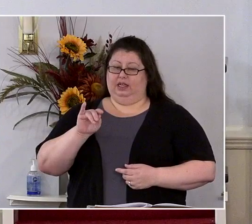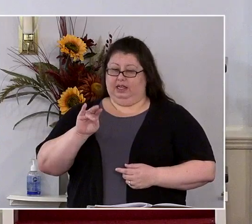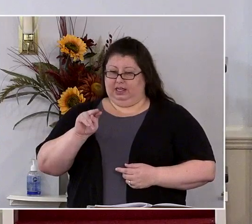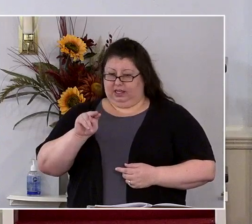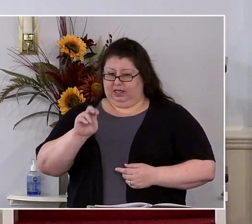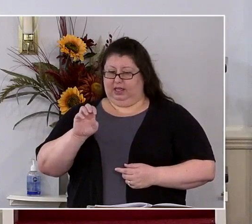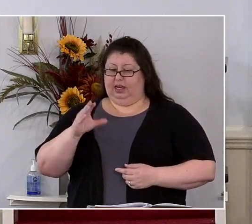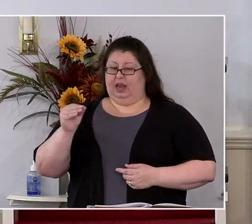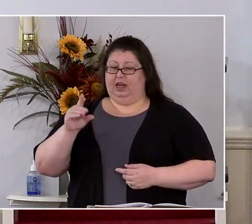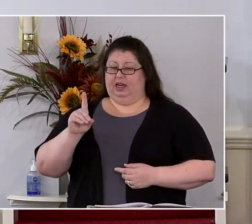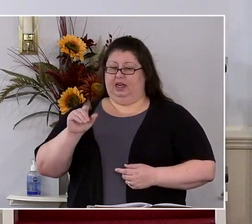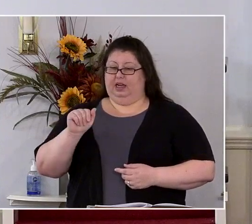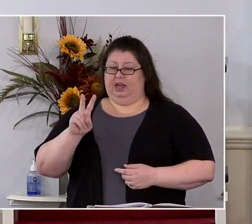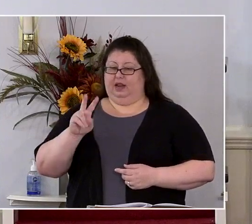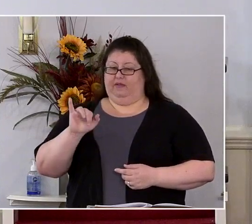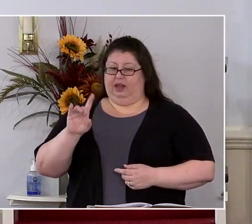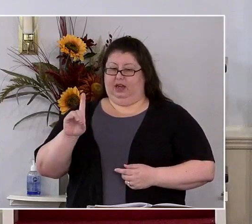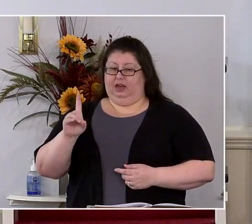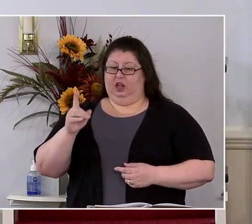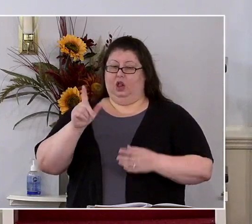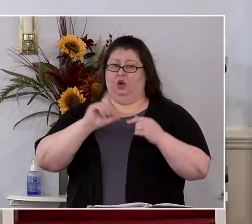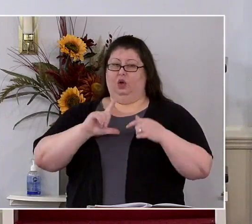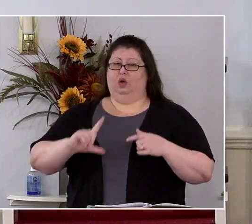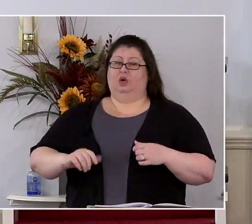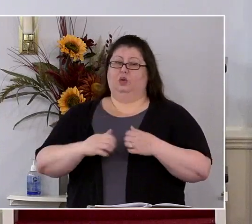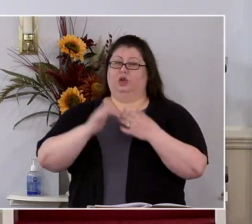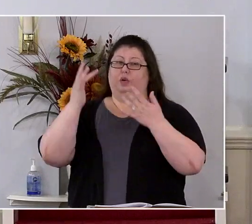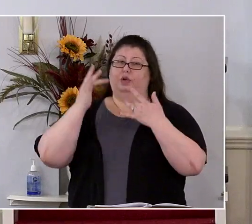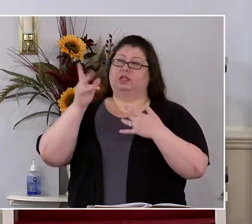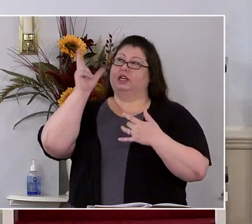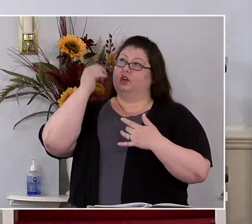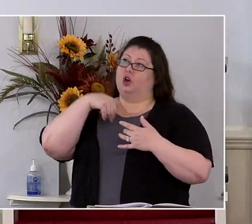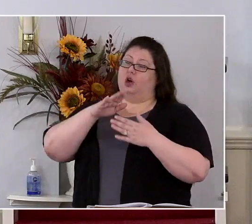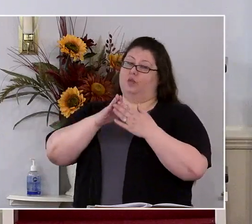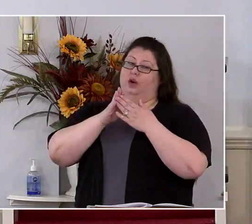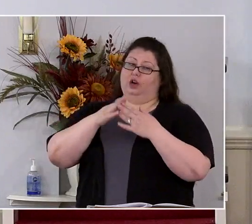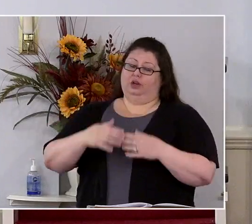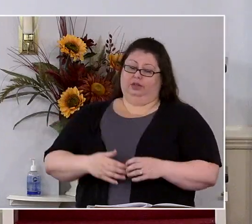David. Lord, in your mercy.